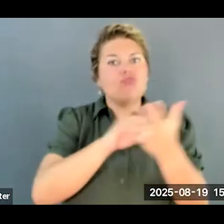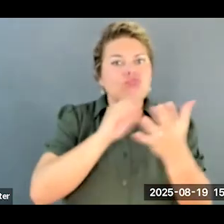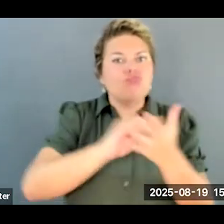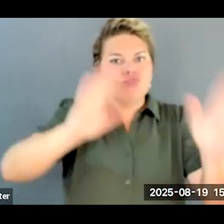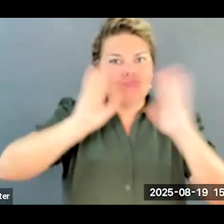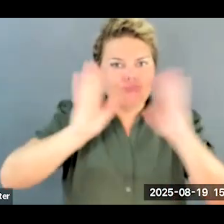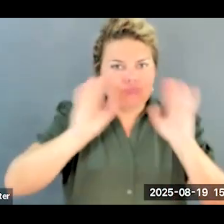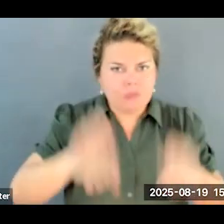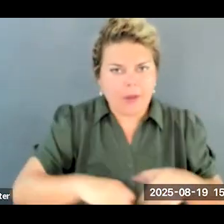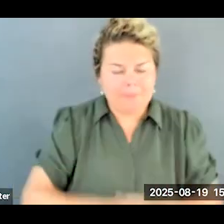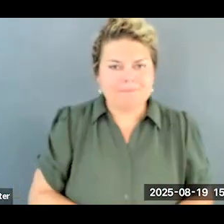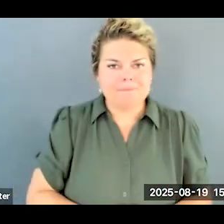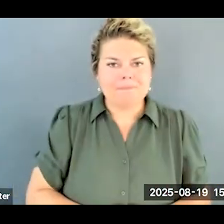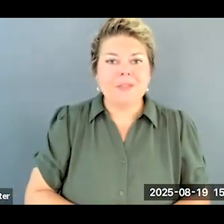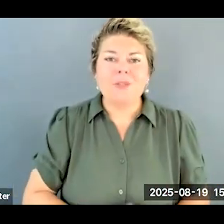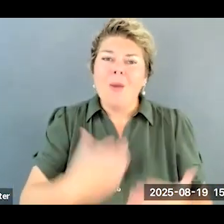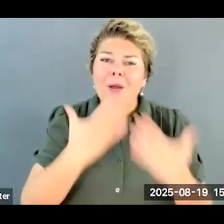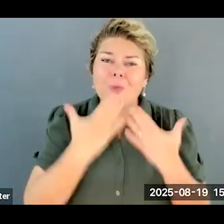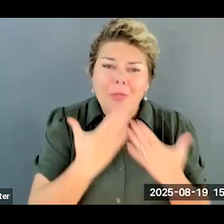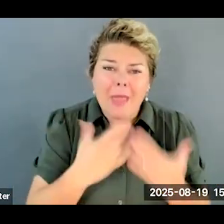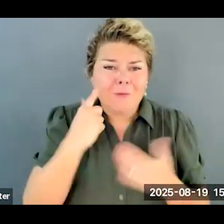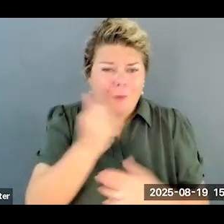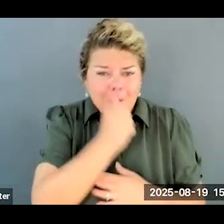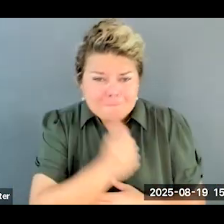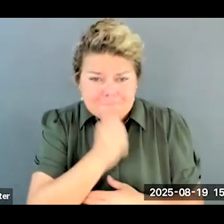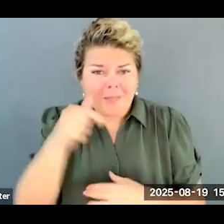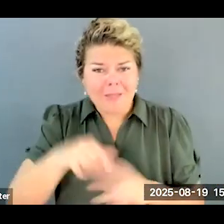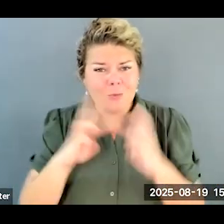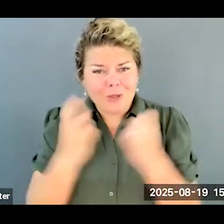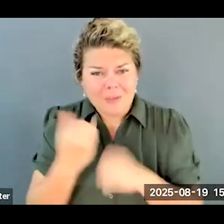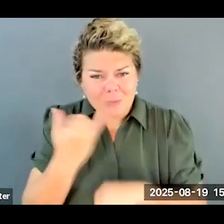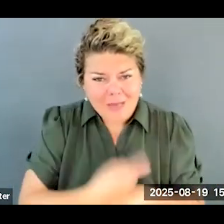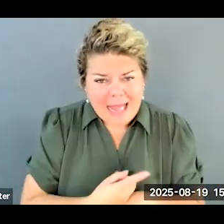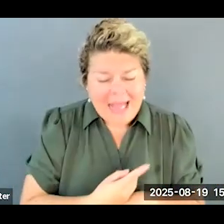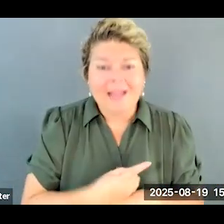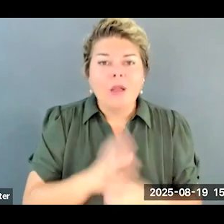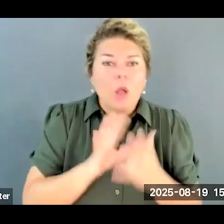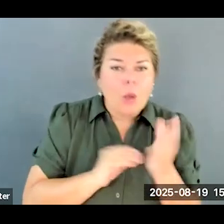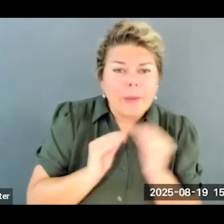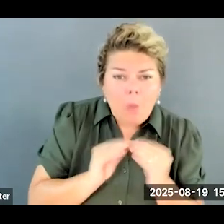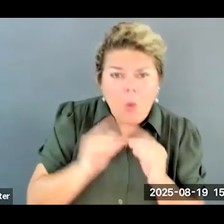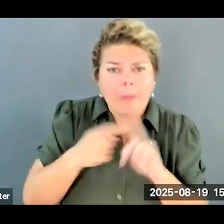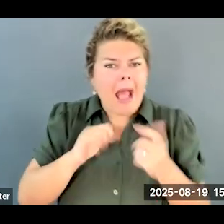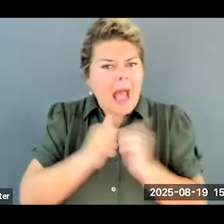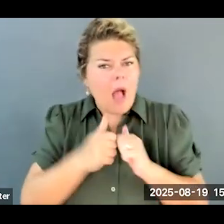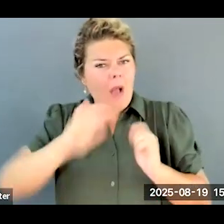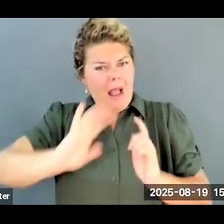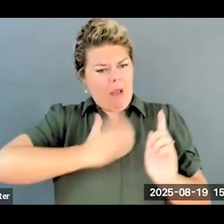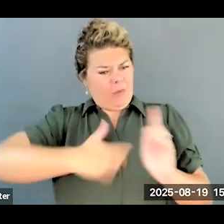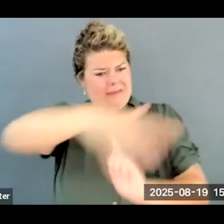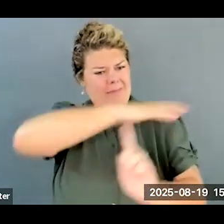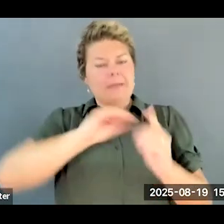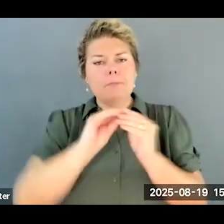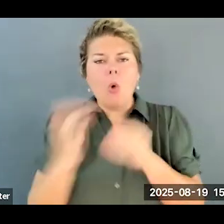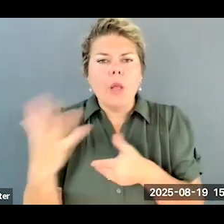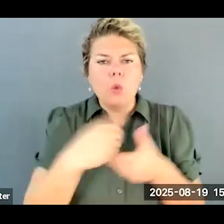So I want to thank everyone for being with me for the duration of our workshop today and just learning more about how we can make our spaces more